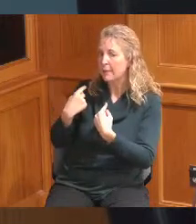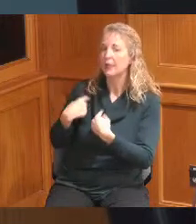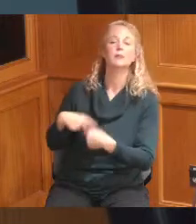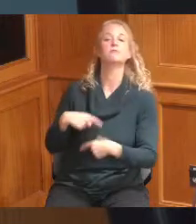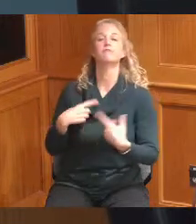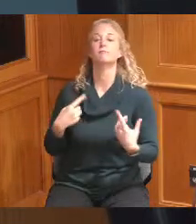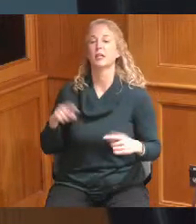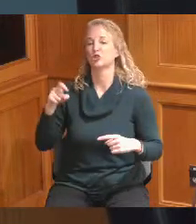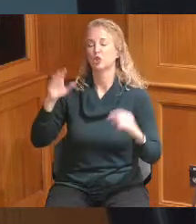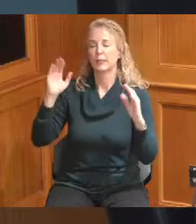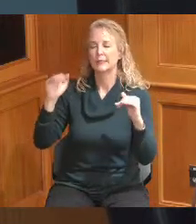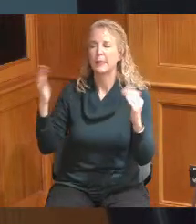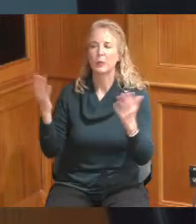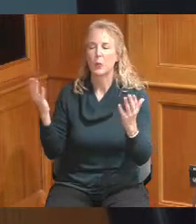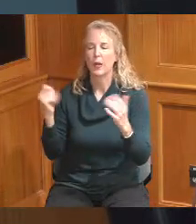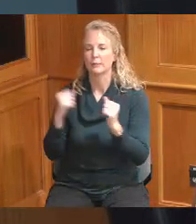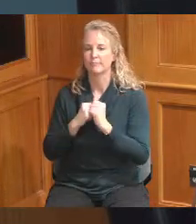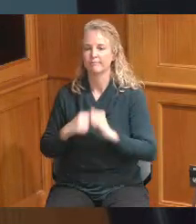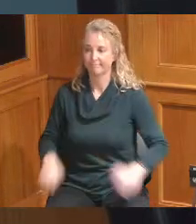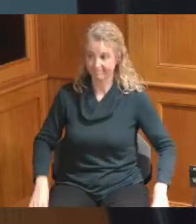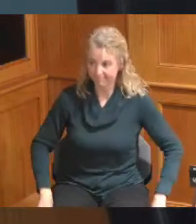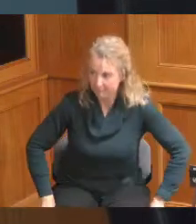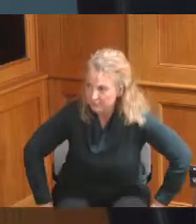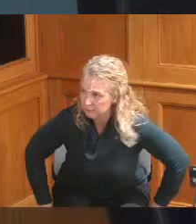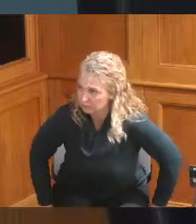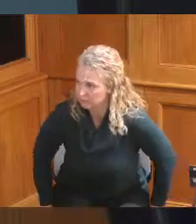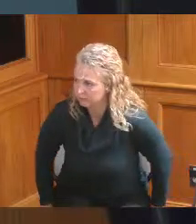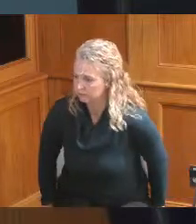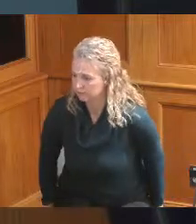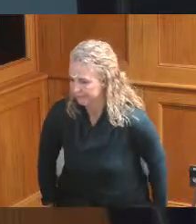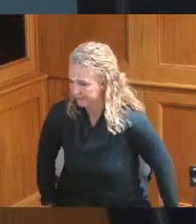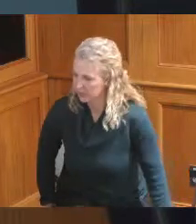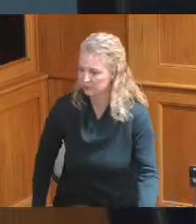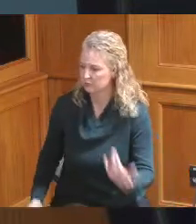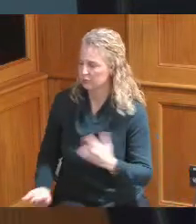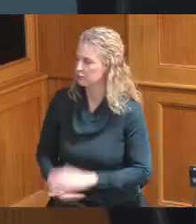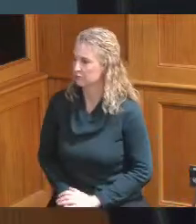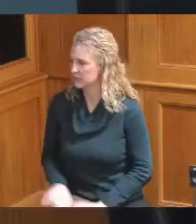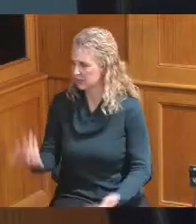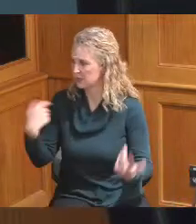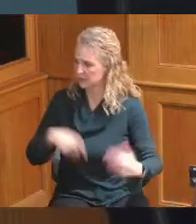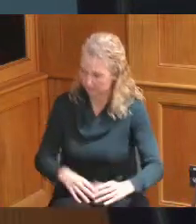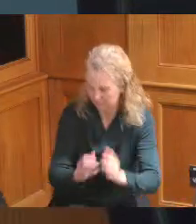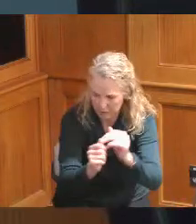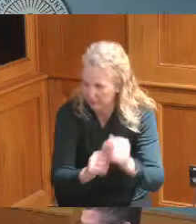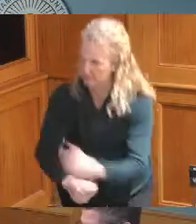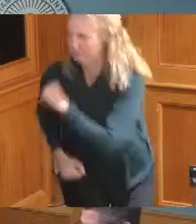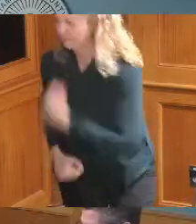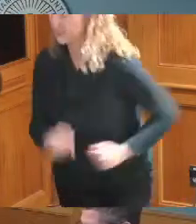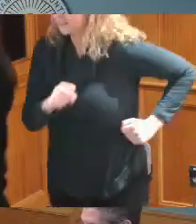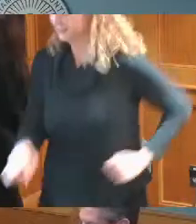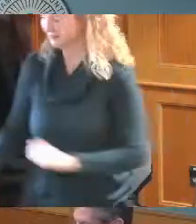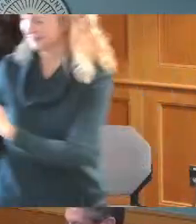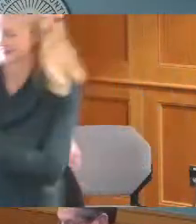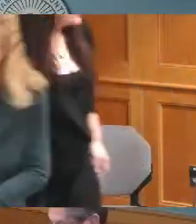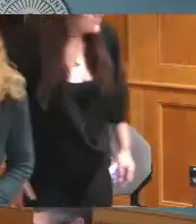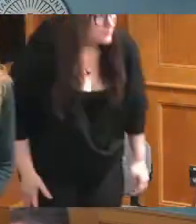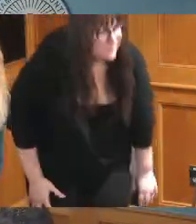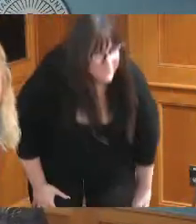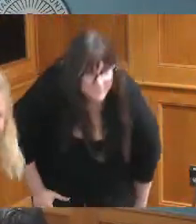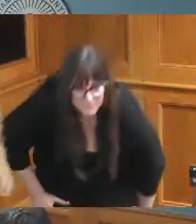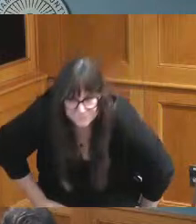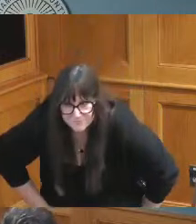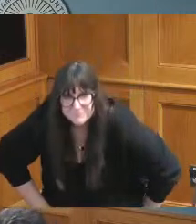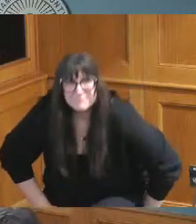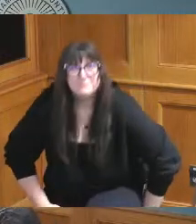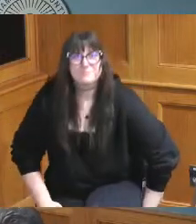and what we should expect at the Tuesday meeting? That's all I have. Thank you. I'm going to turn it over to you. Thank you, Commissioners. So